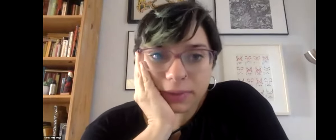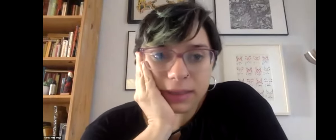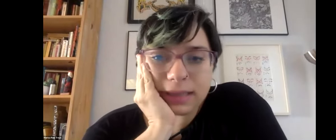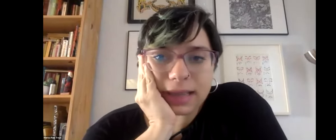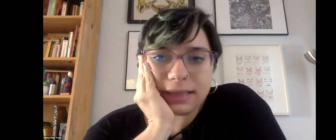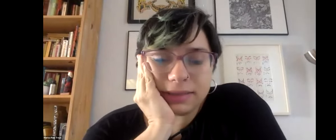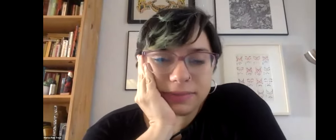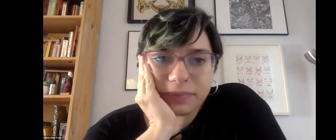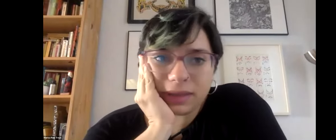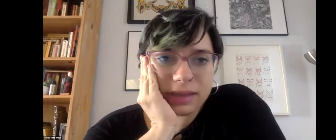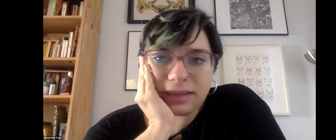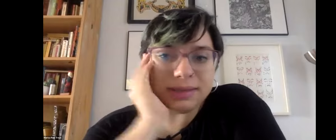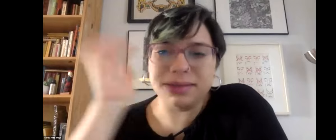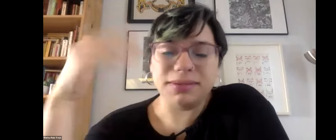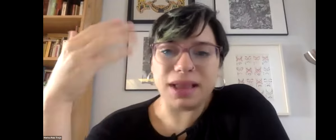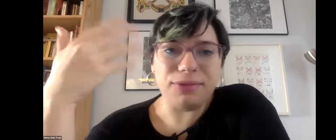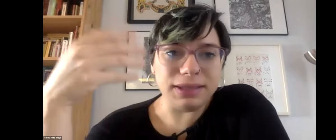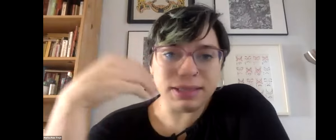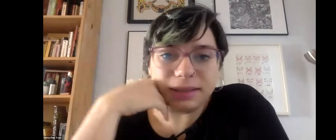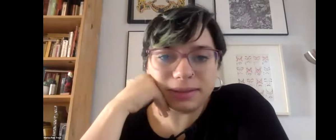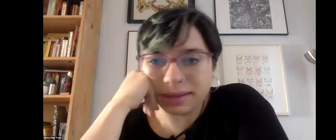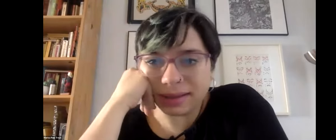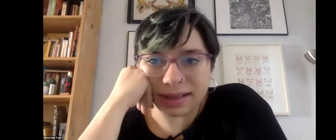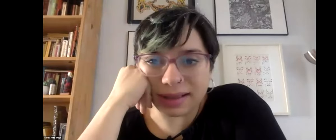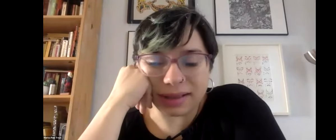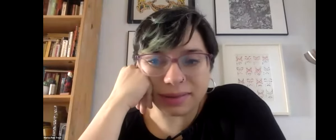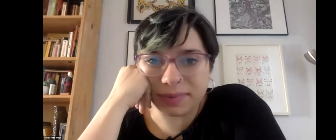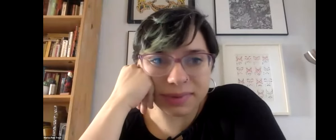is something that is affecting